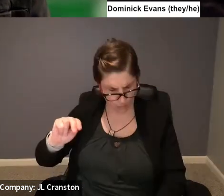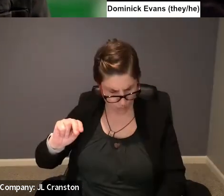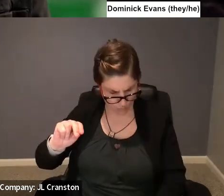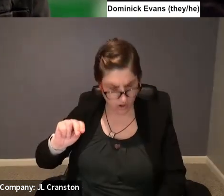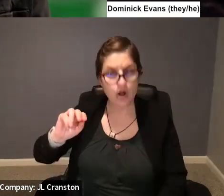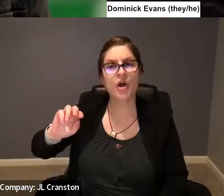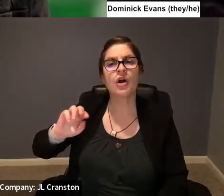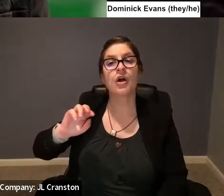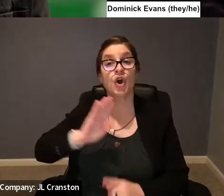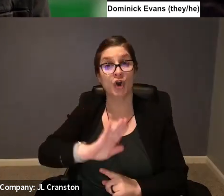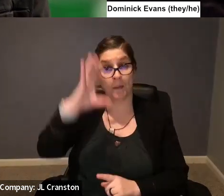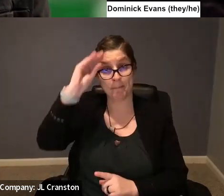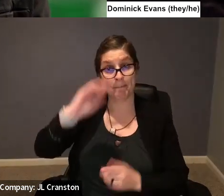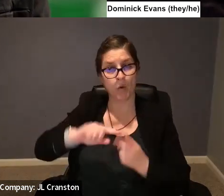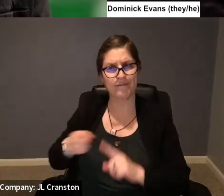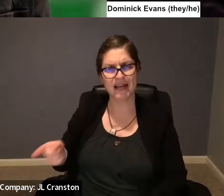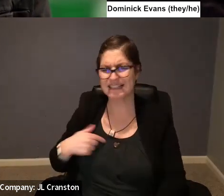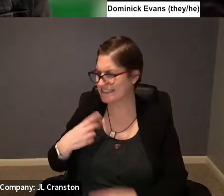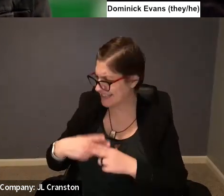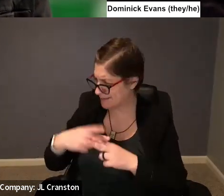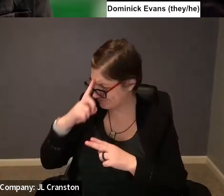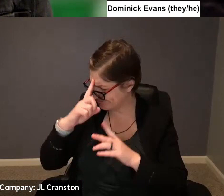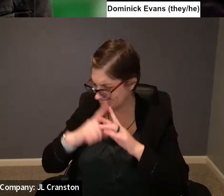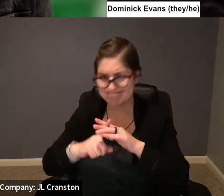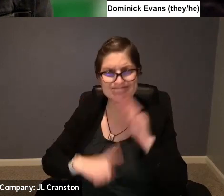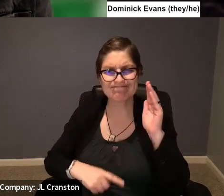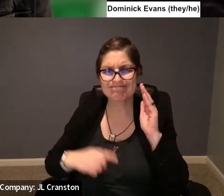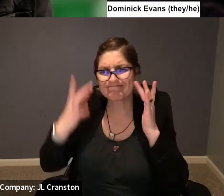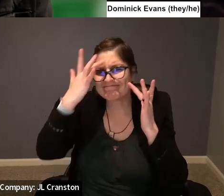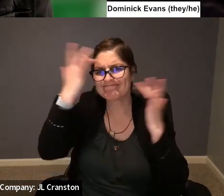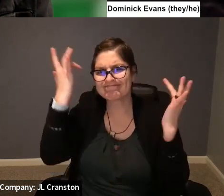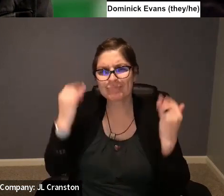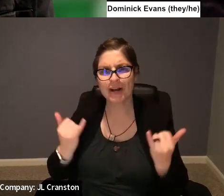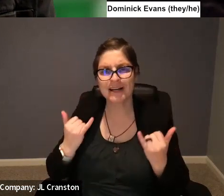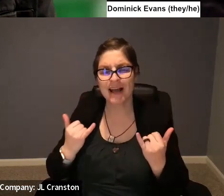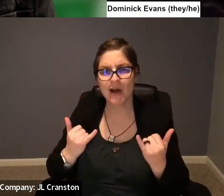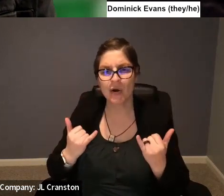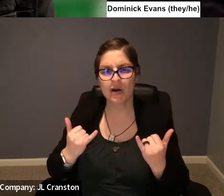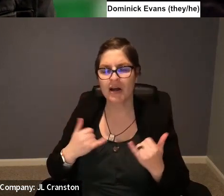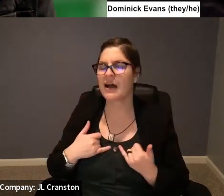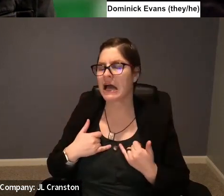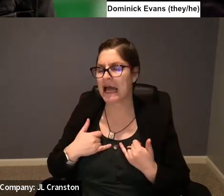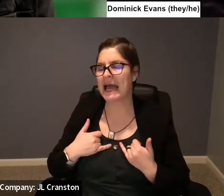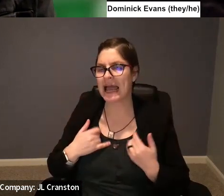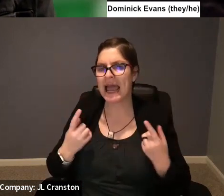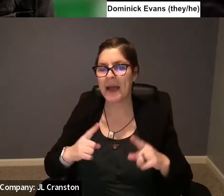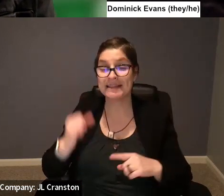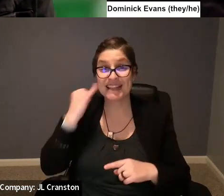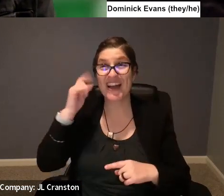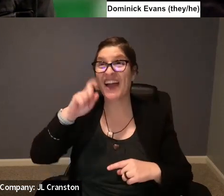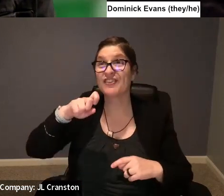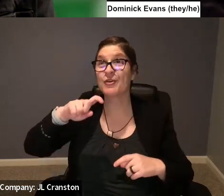Her boyfriend, what is his name? I'm totally blanking. I do this whenever I have to come up with a